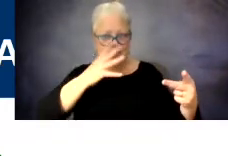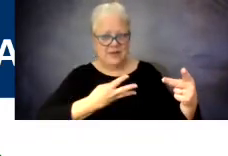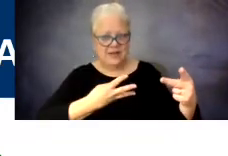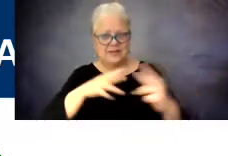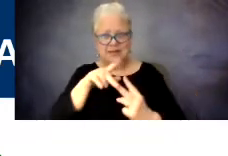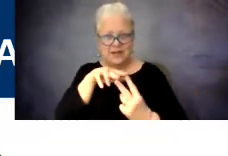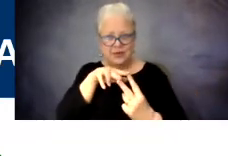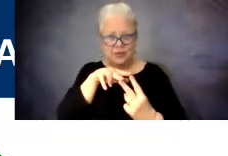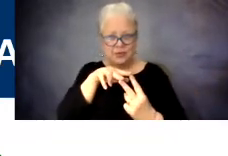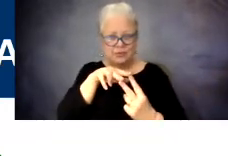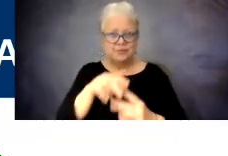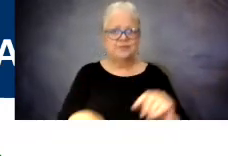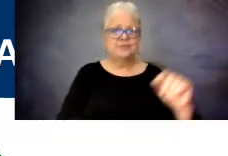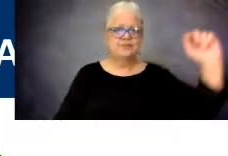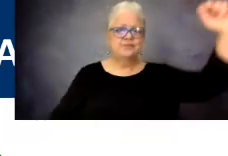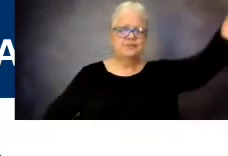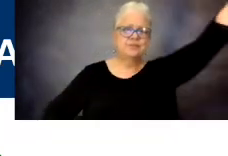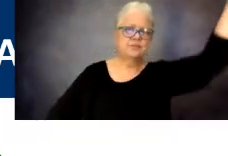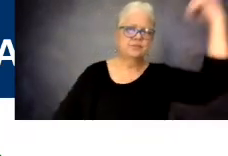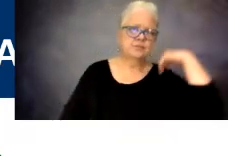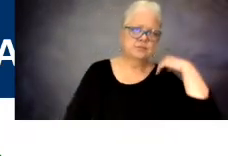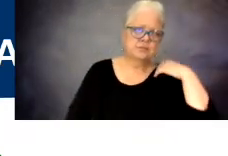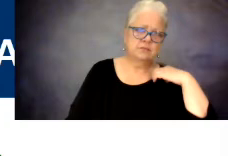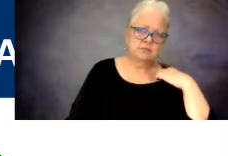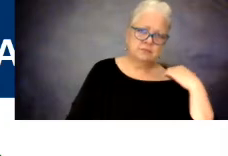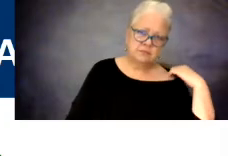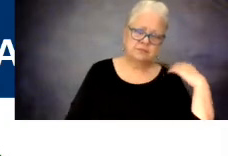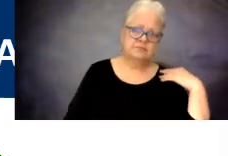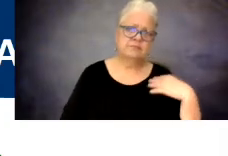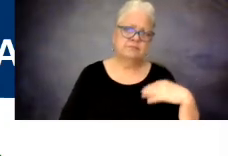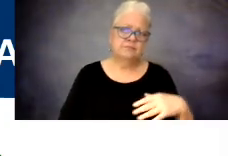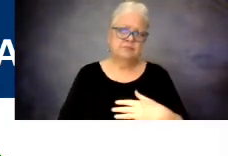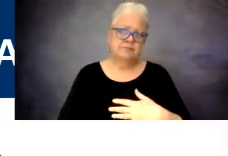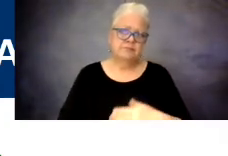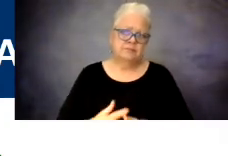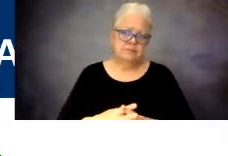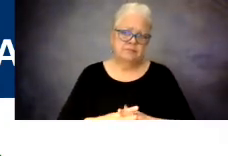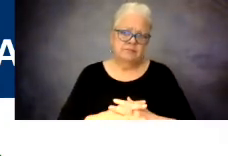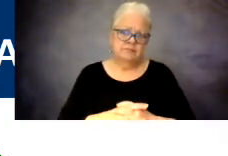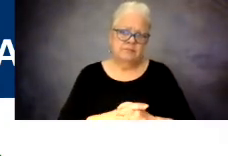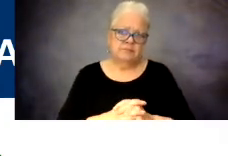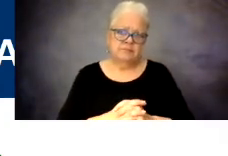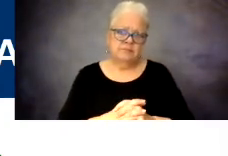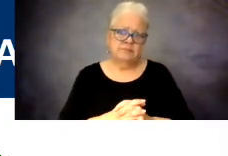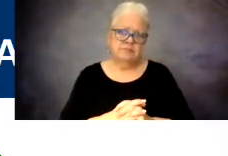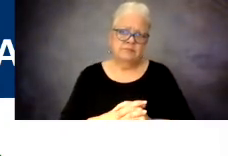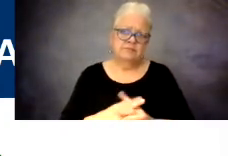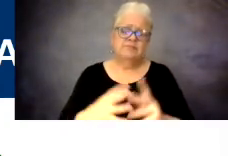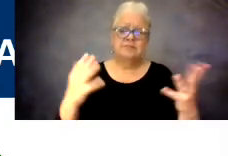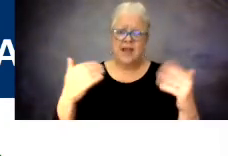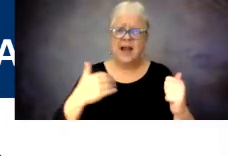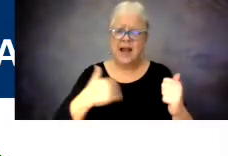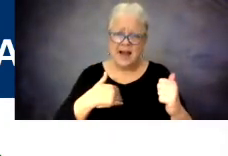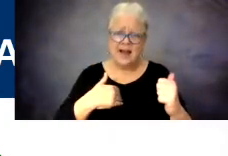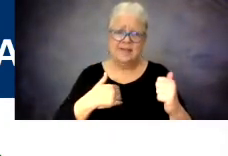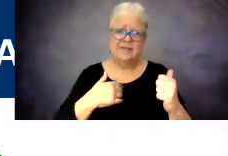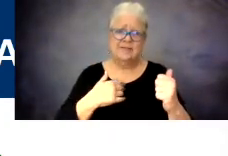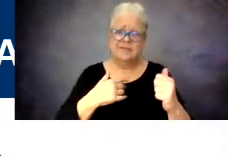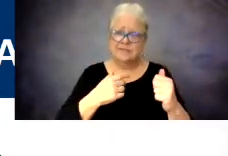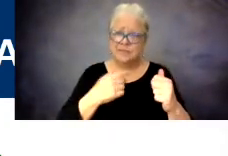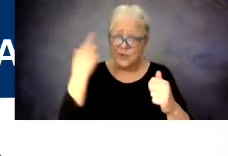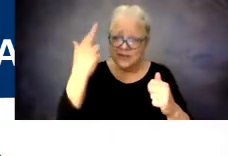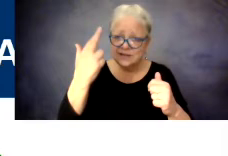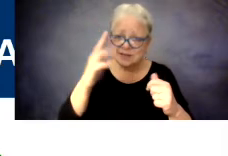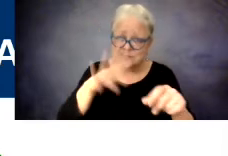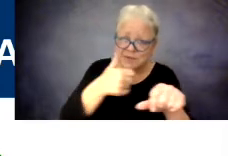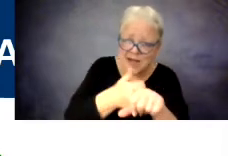So there's some contributing factors and some barriers. Social generational issues. There are a lot